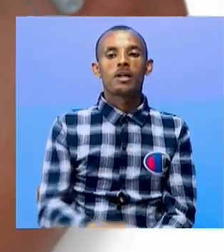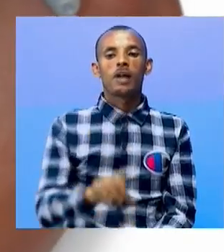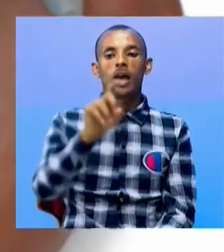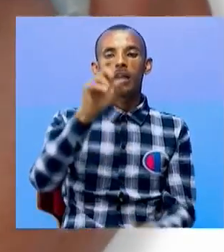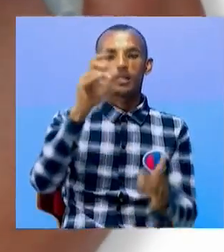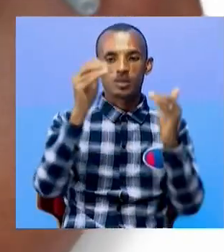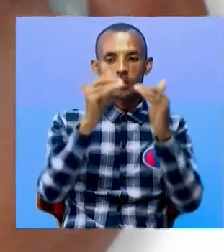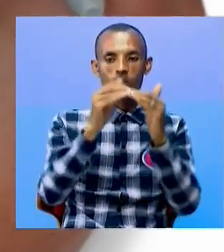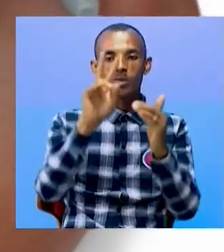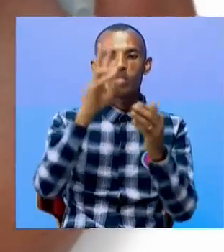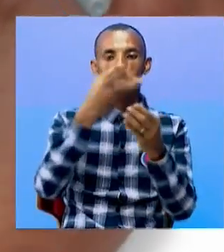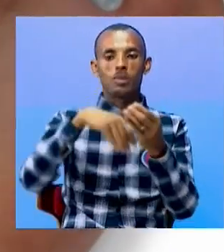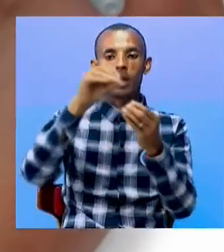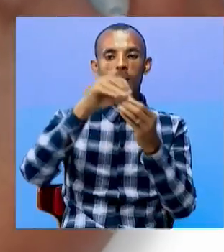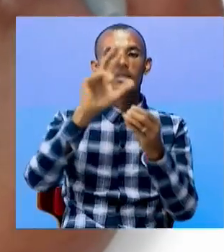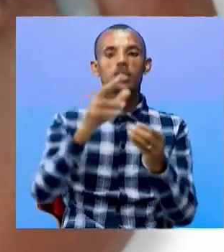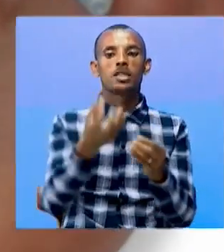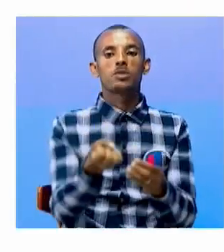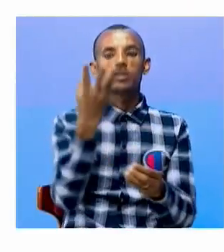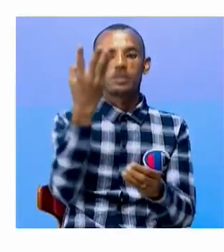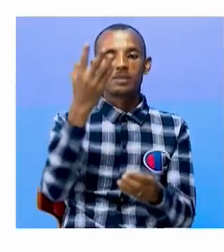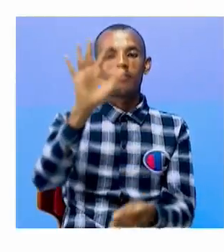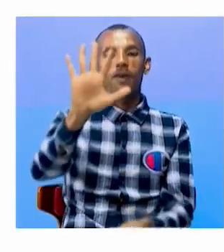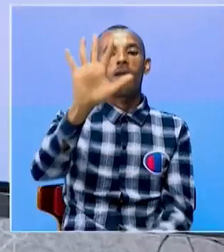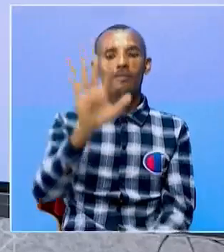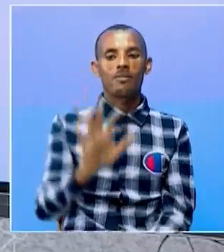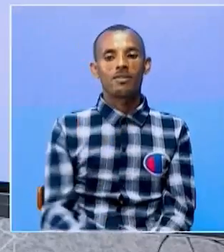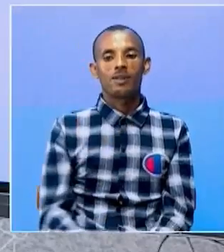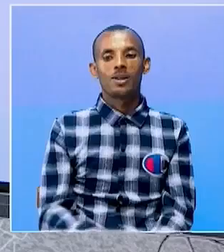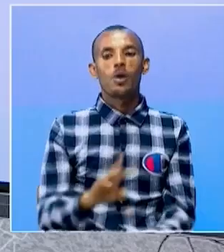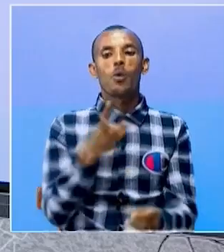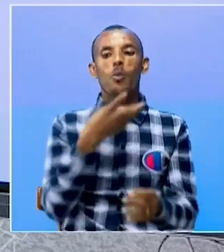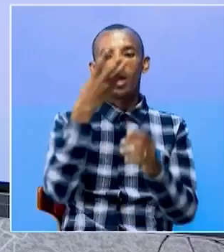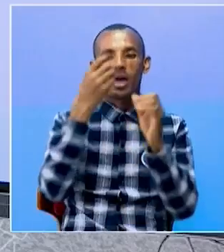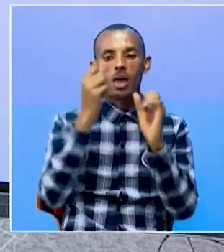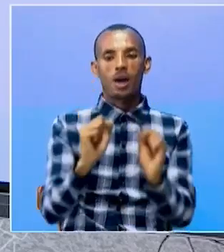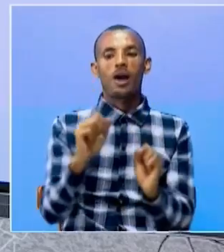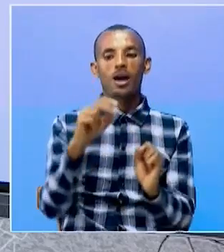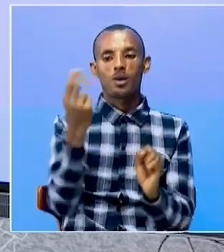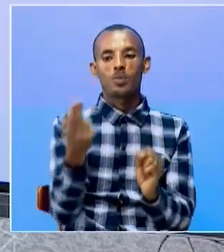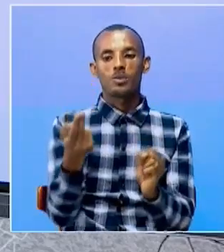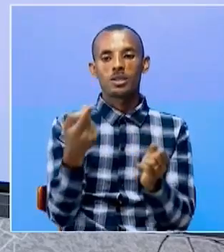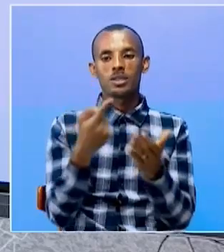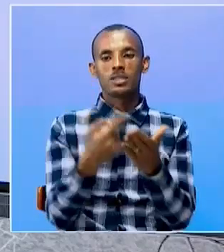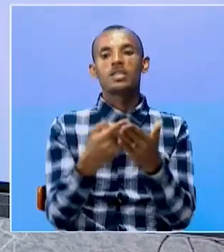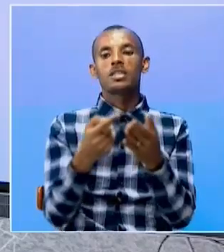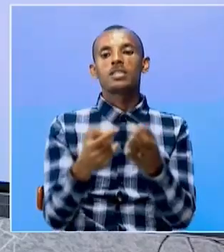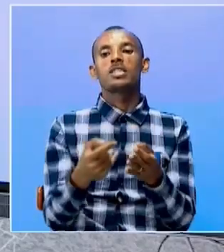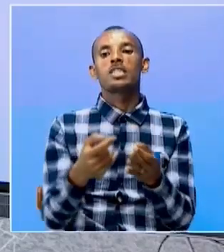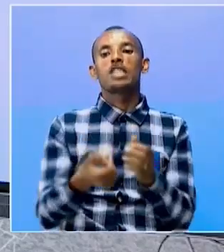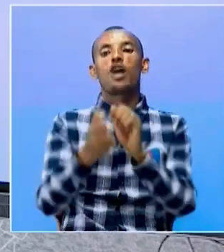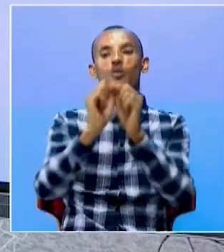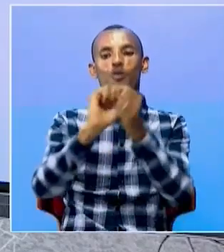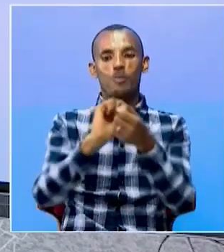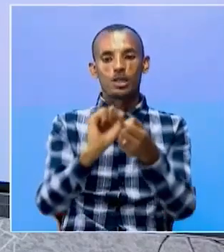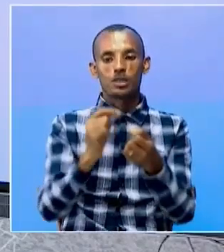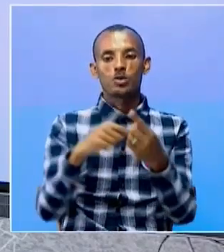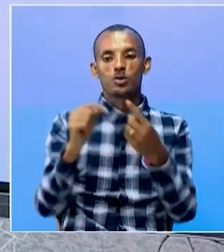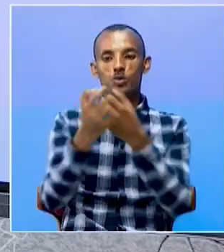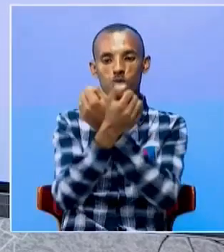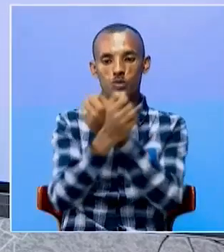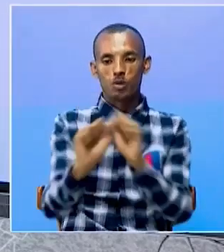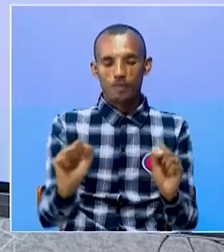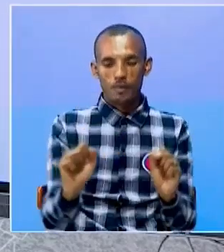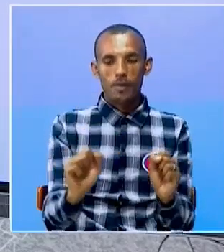answer will be 2 plus 3 is 5. So we can use such transformation to solve